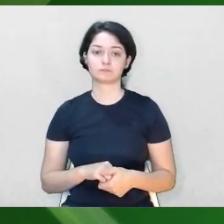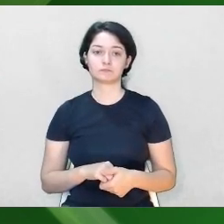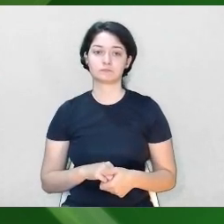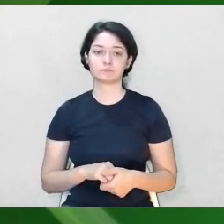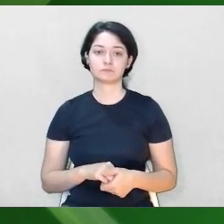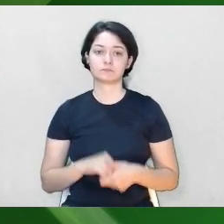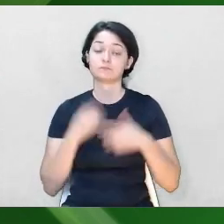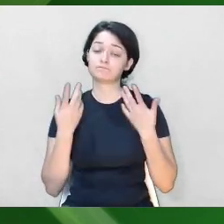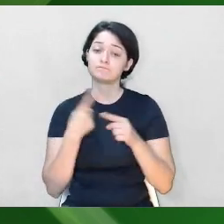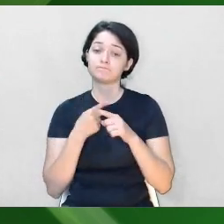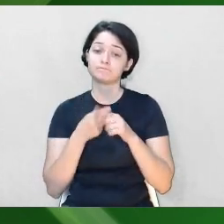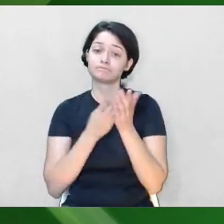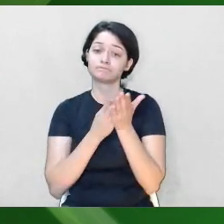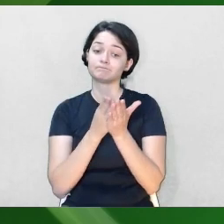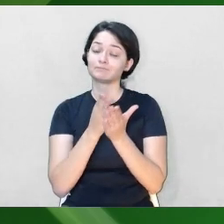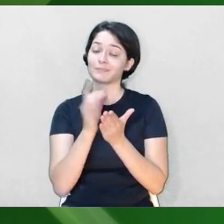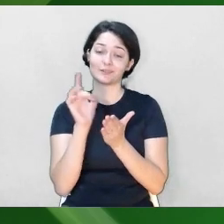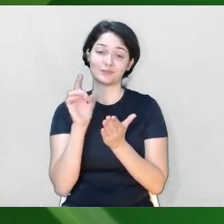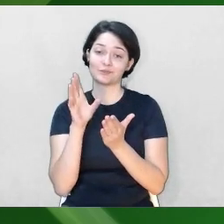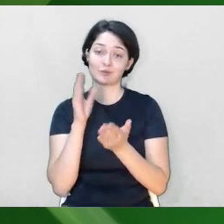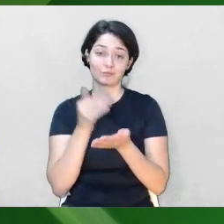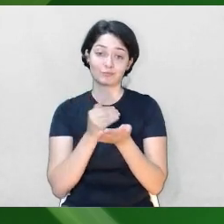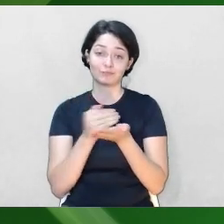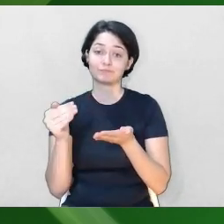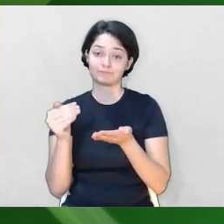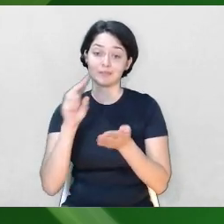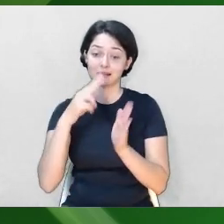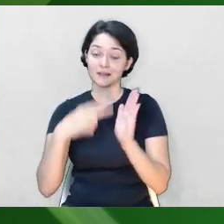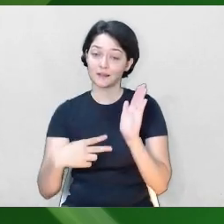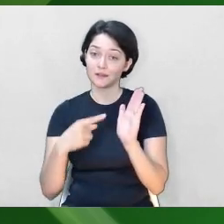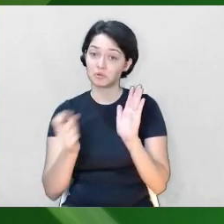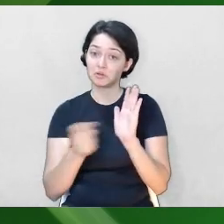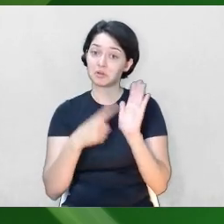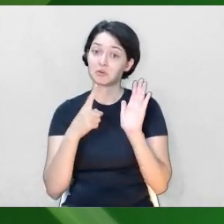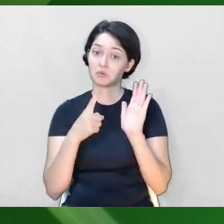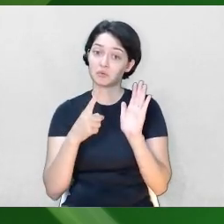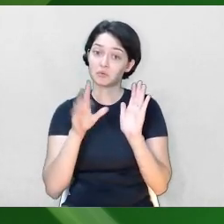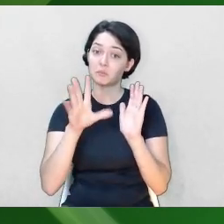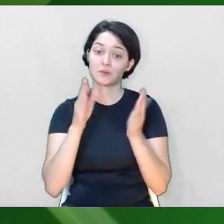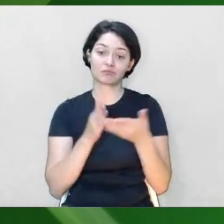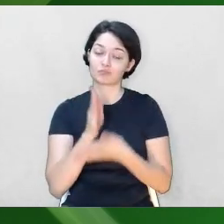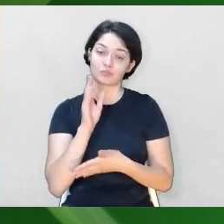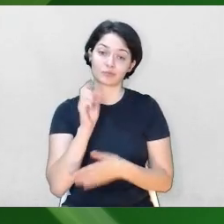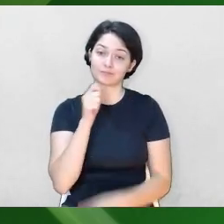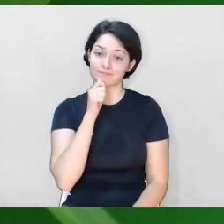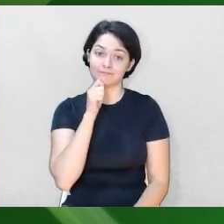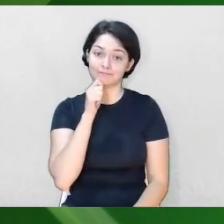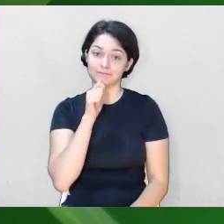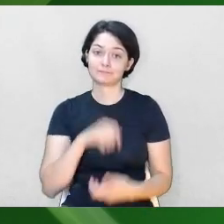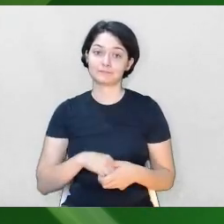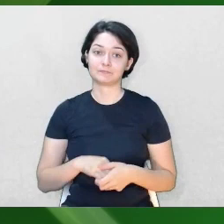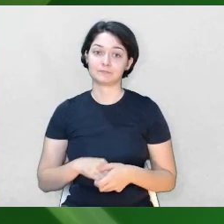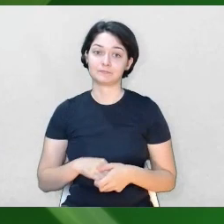why. Because his journey is just getting started. He's come in through the banner, read the information, and clicked, but he's not bought the